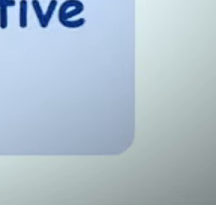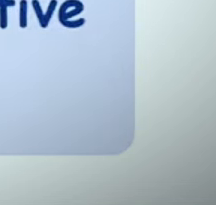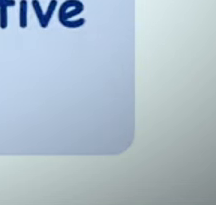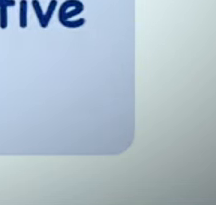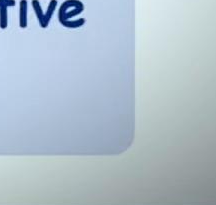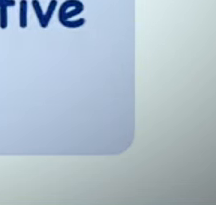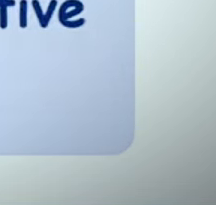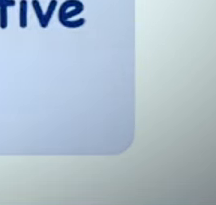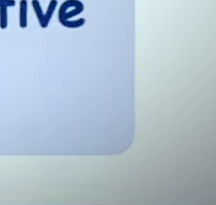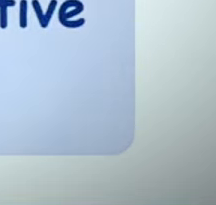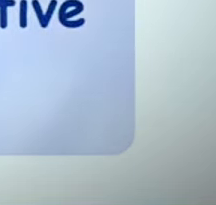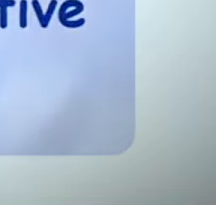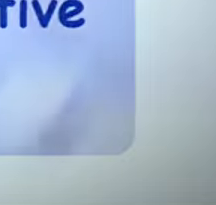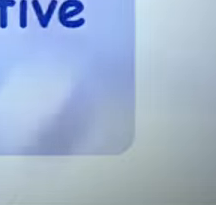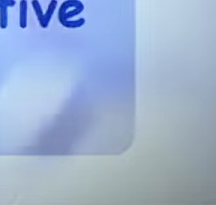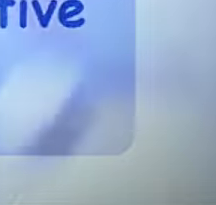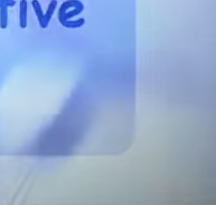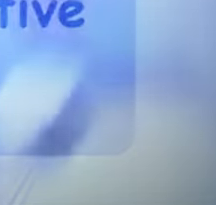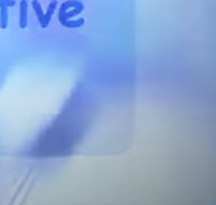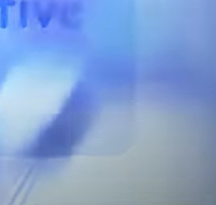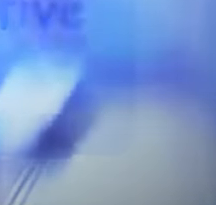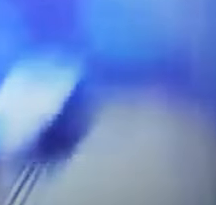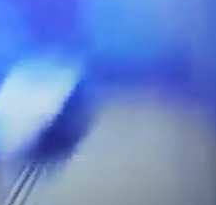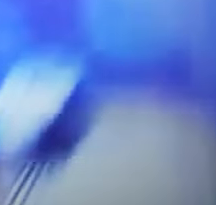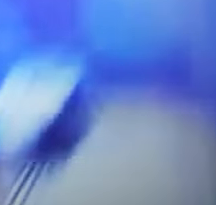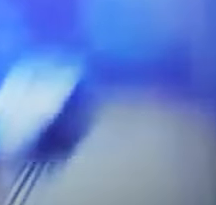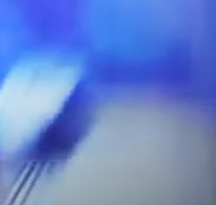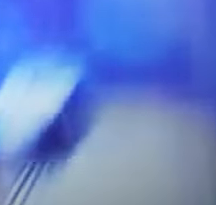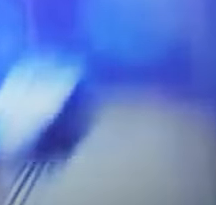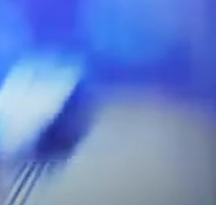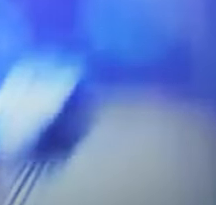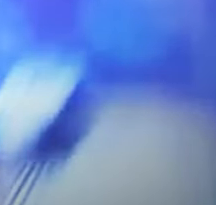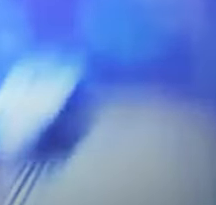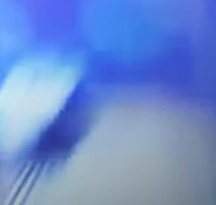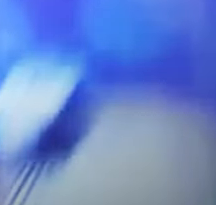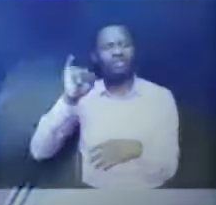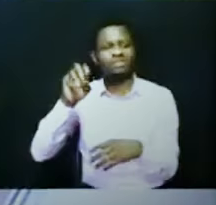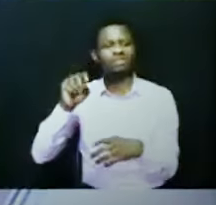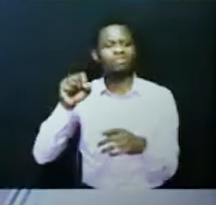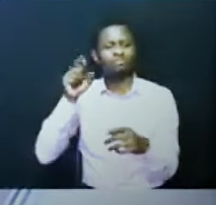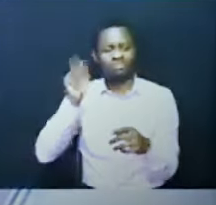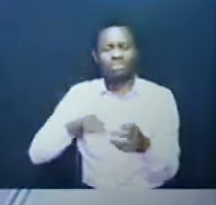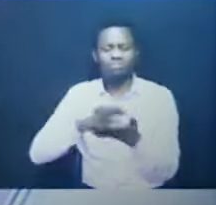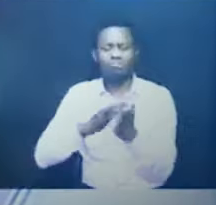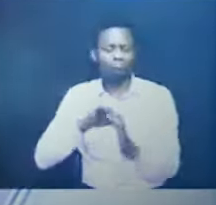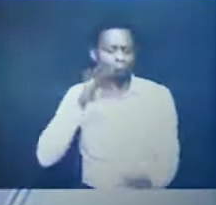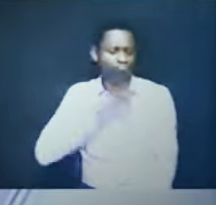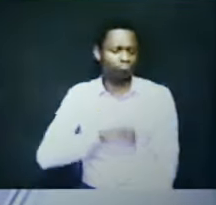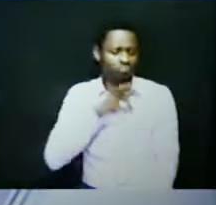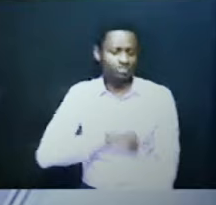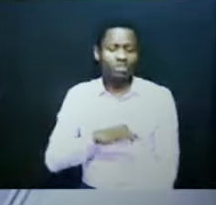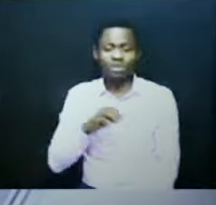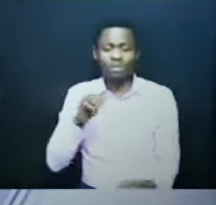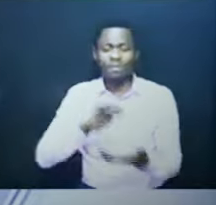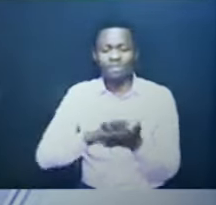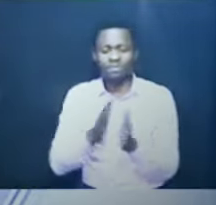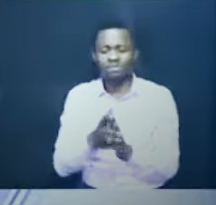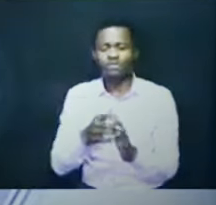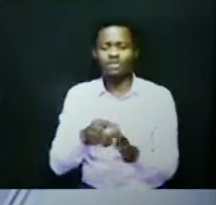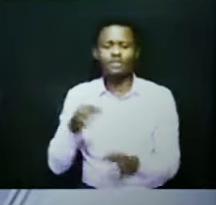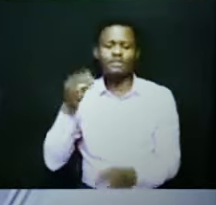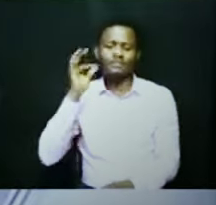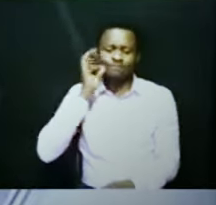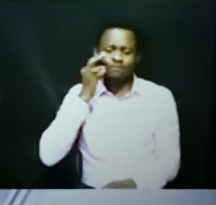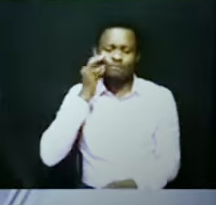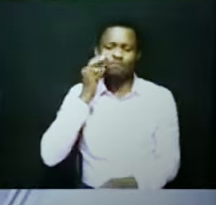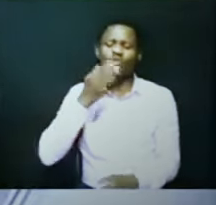working hard, but working in such a way that brings productivity, fruitful labor. It is more for Paul from the sa what